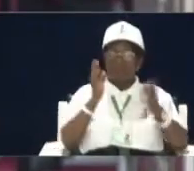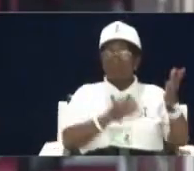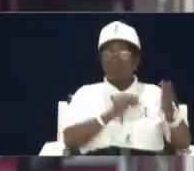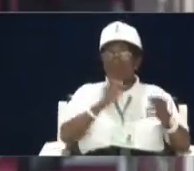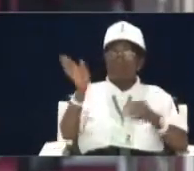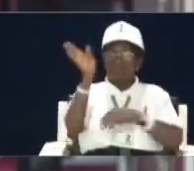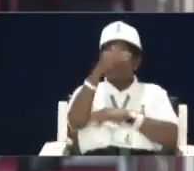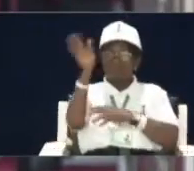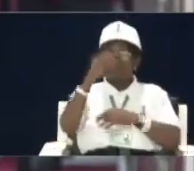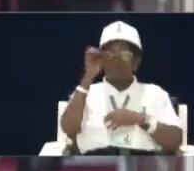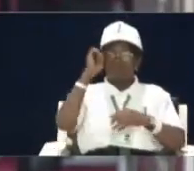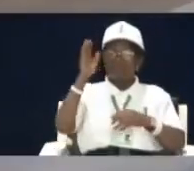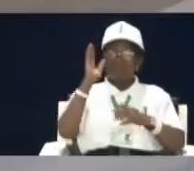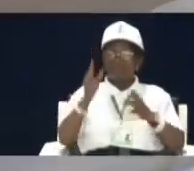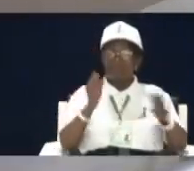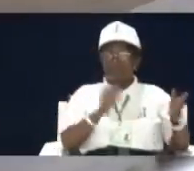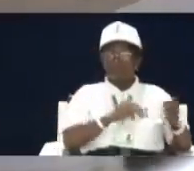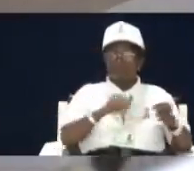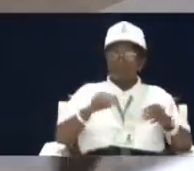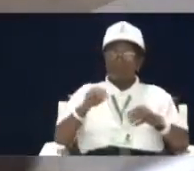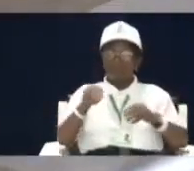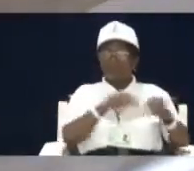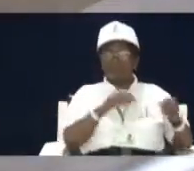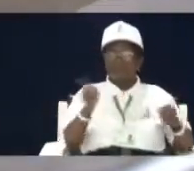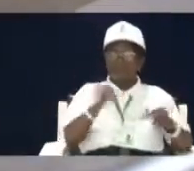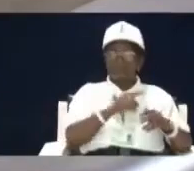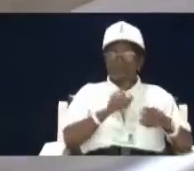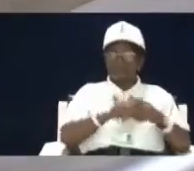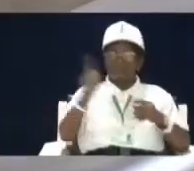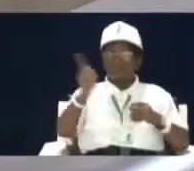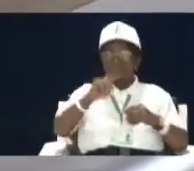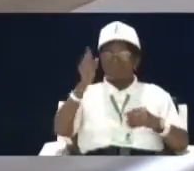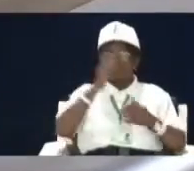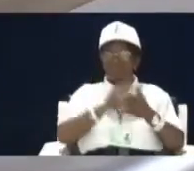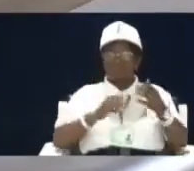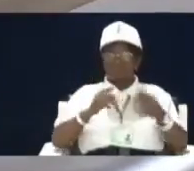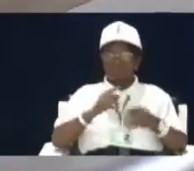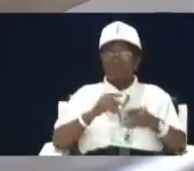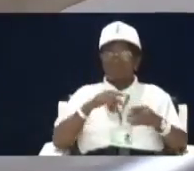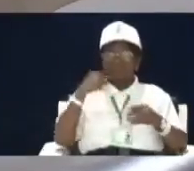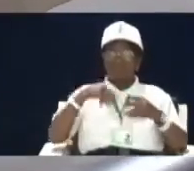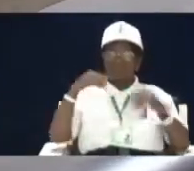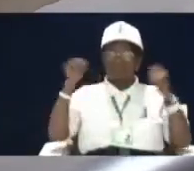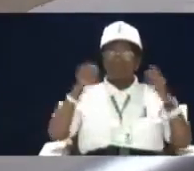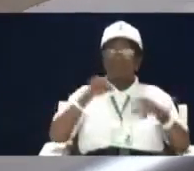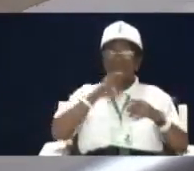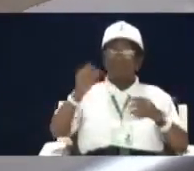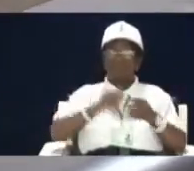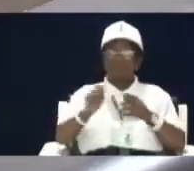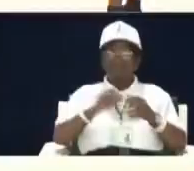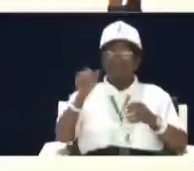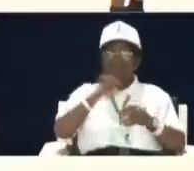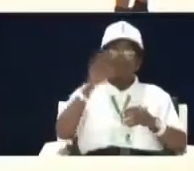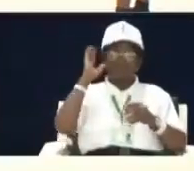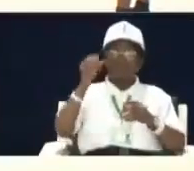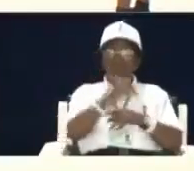will move you to where some pastors are waiting. They will take your name and address, and your requests, and then they bring